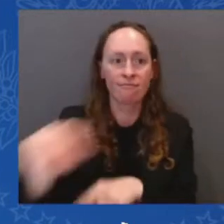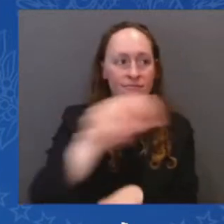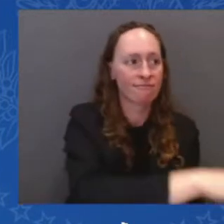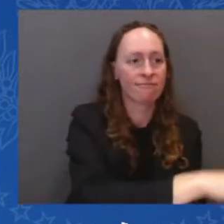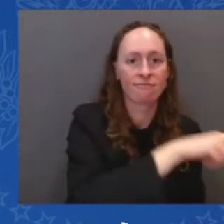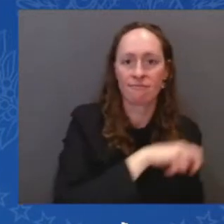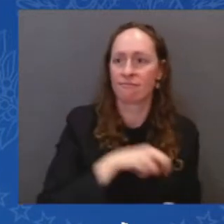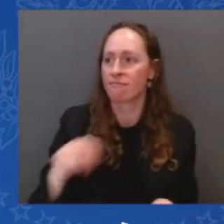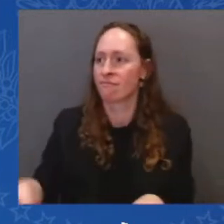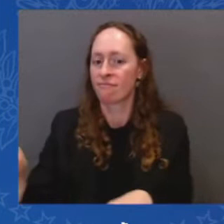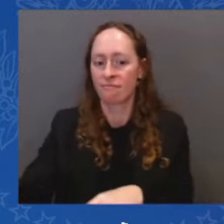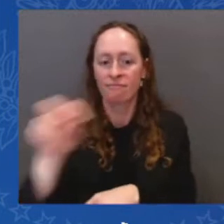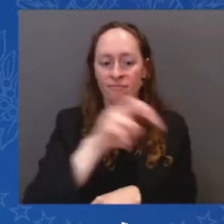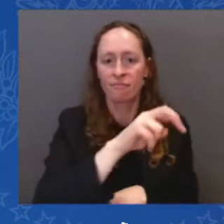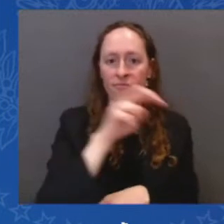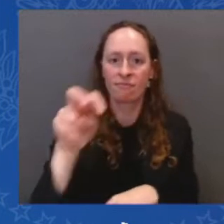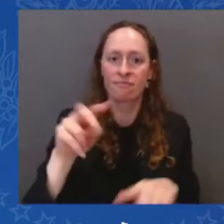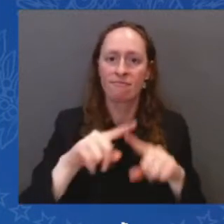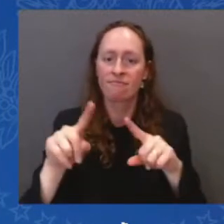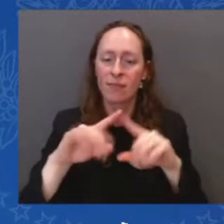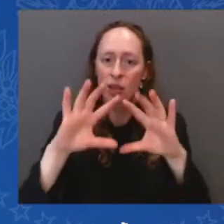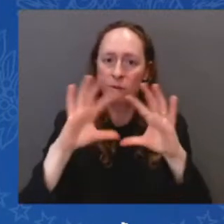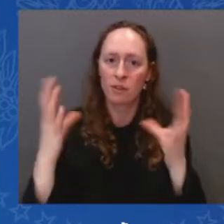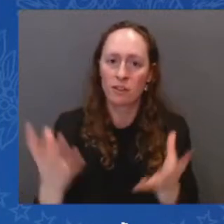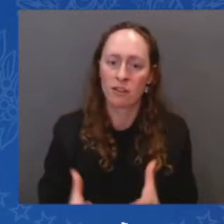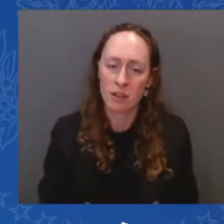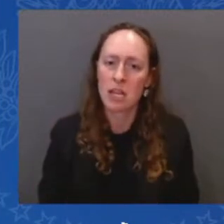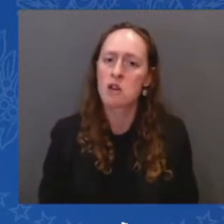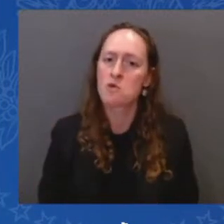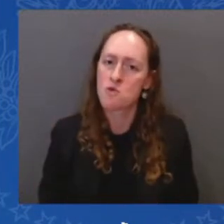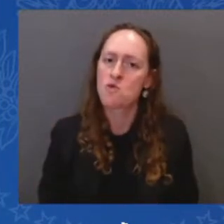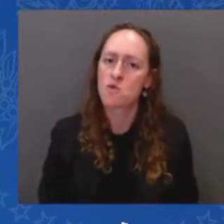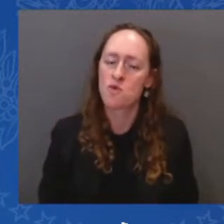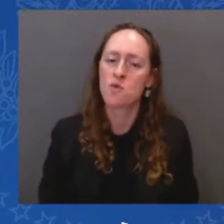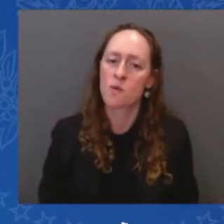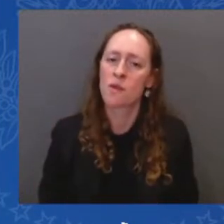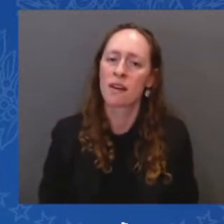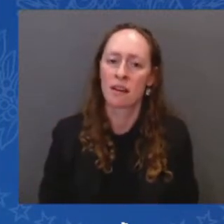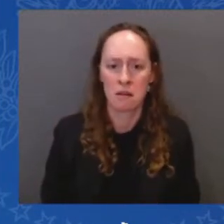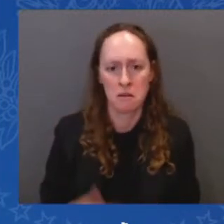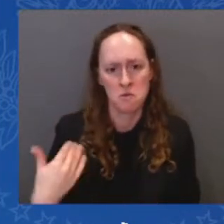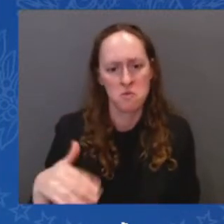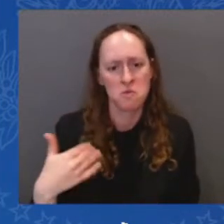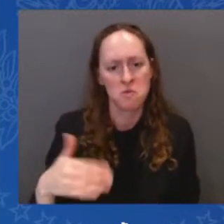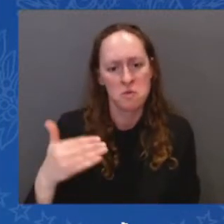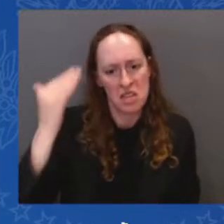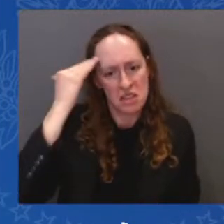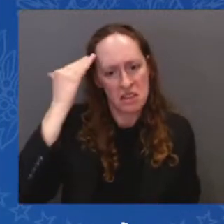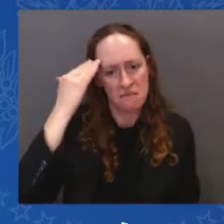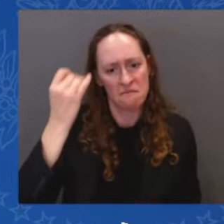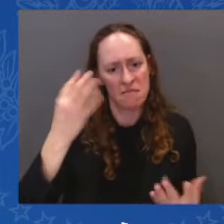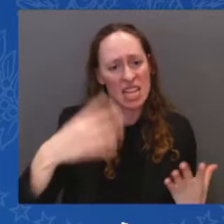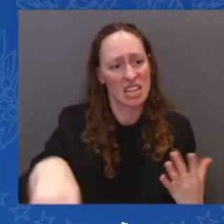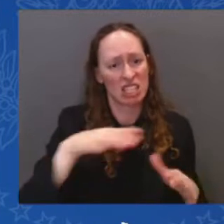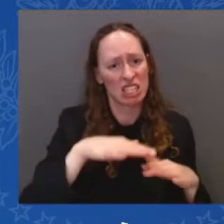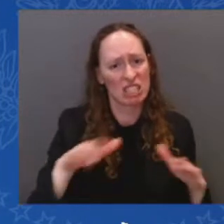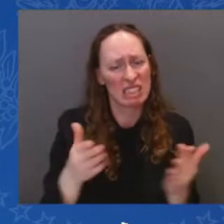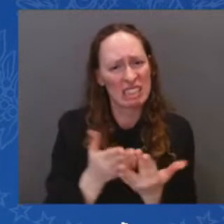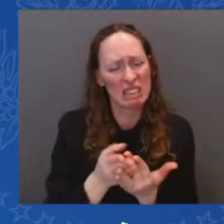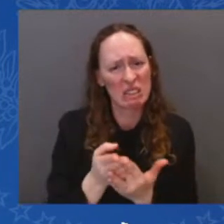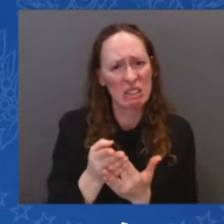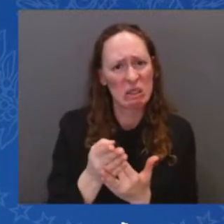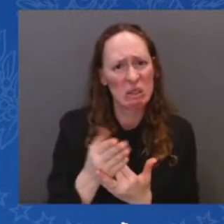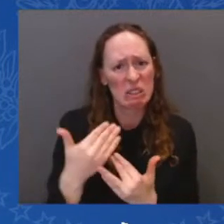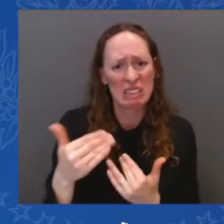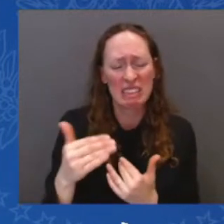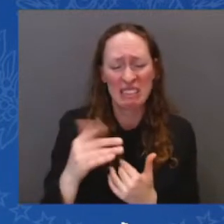with struggles that children should never have to be burdened with. The fear that your father would